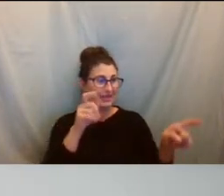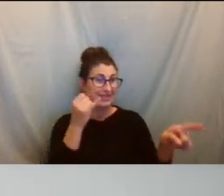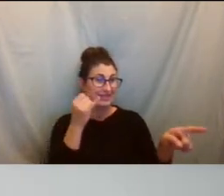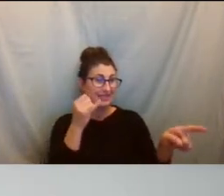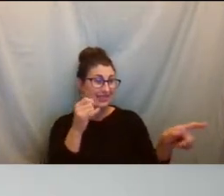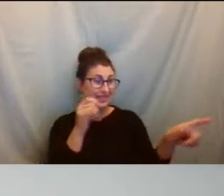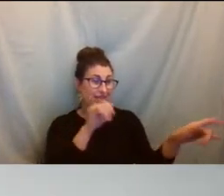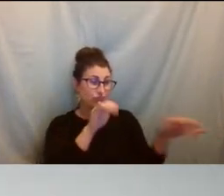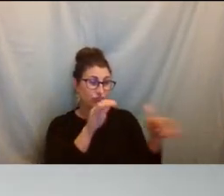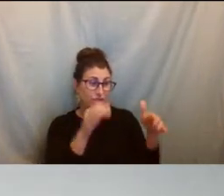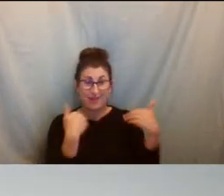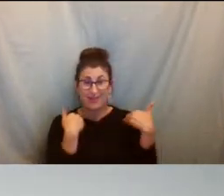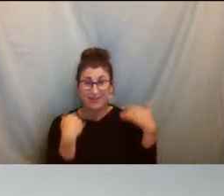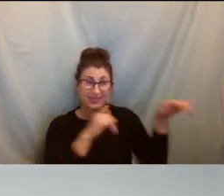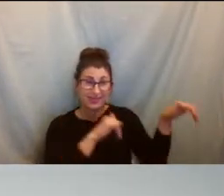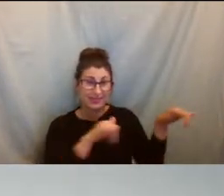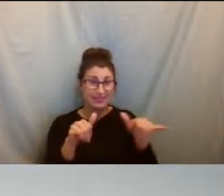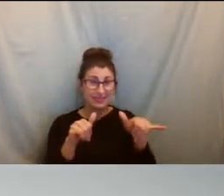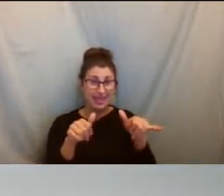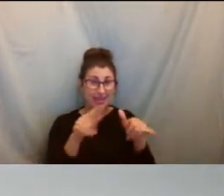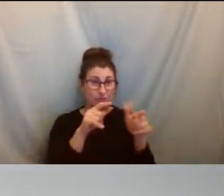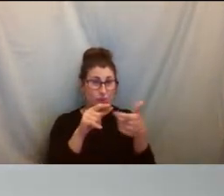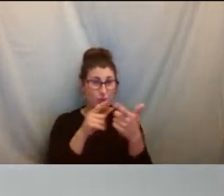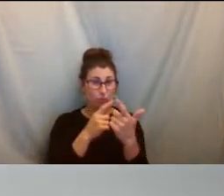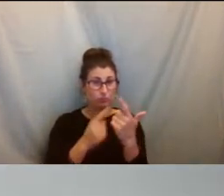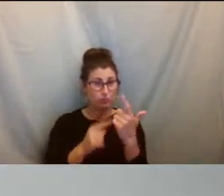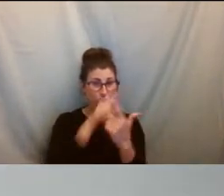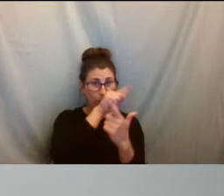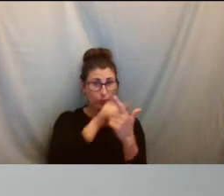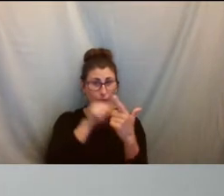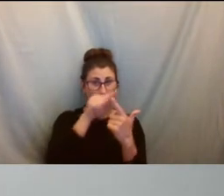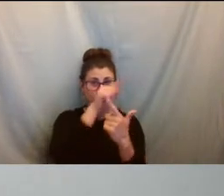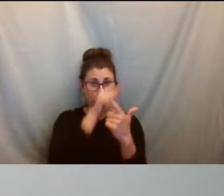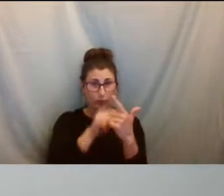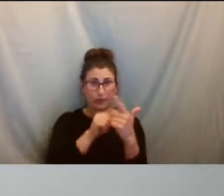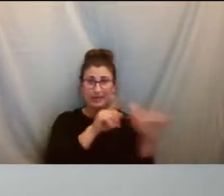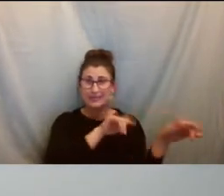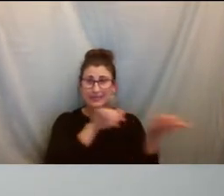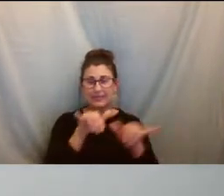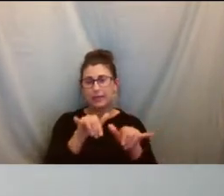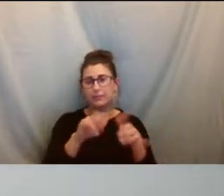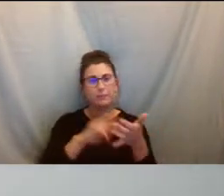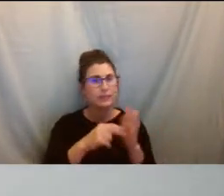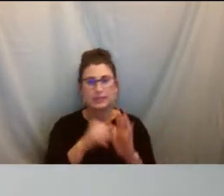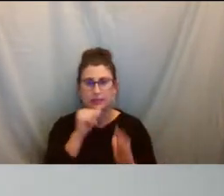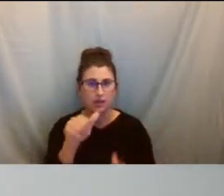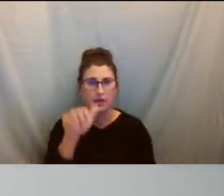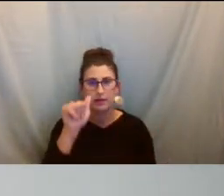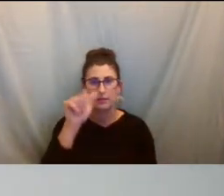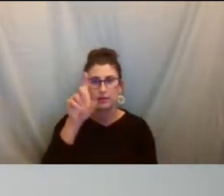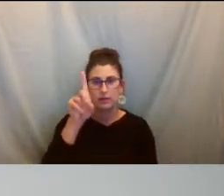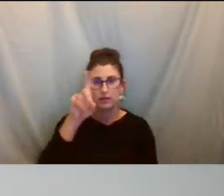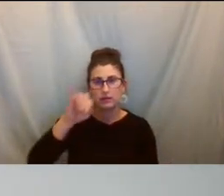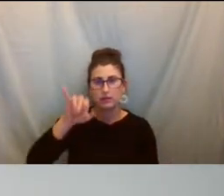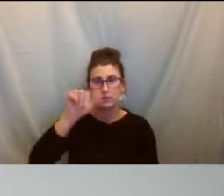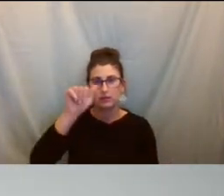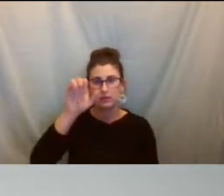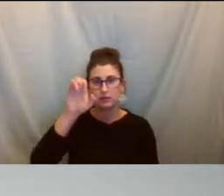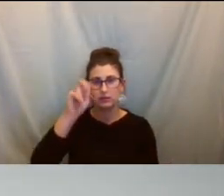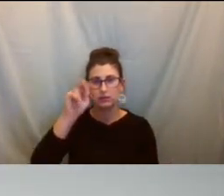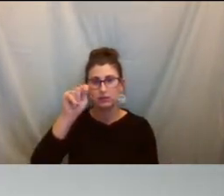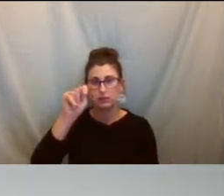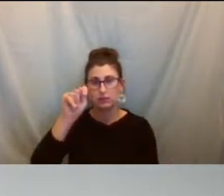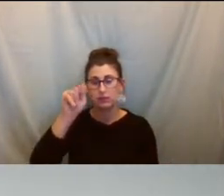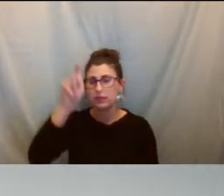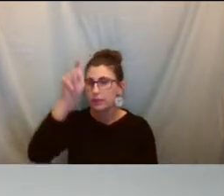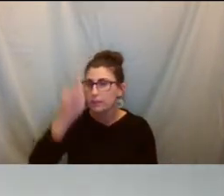They're sharing the same one. Right? Then they're not adjacent. Okay? Adjacent means that they're right next